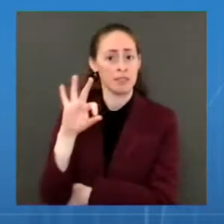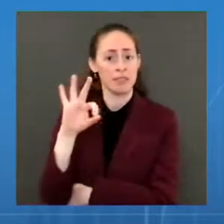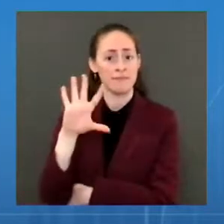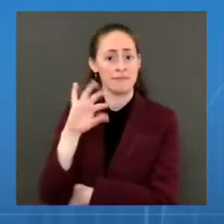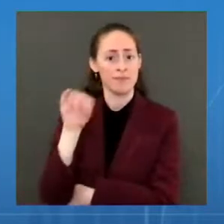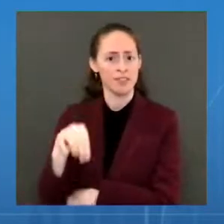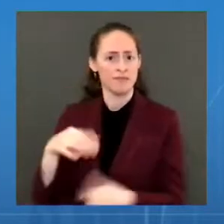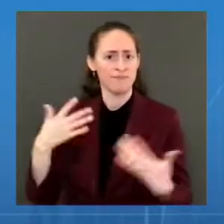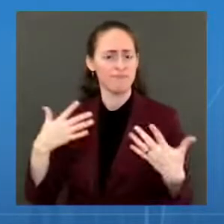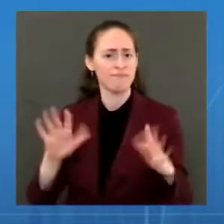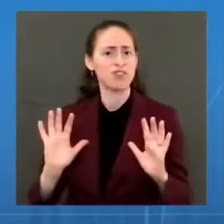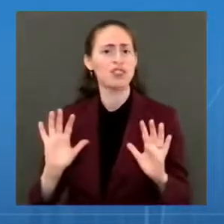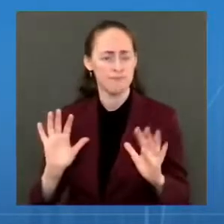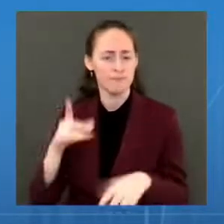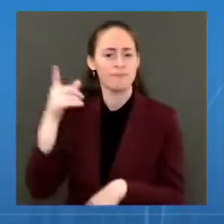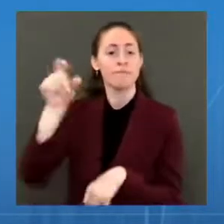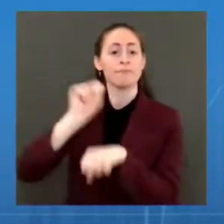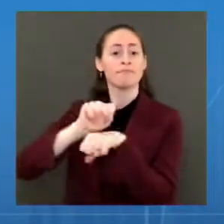FAA.